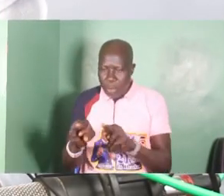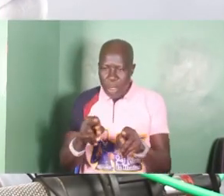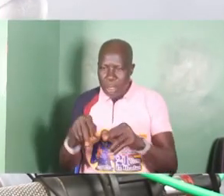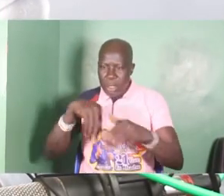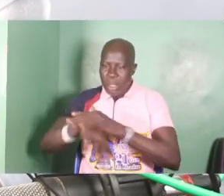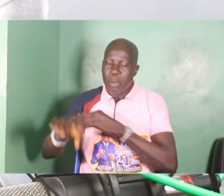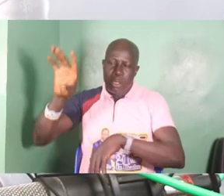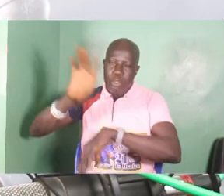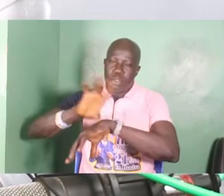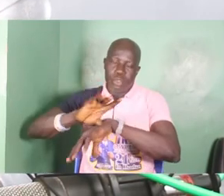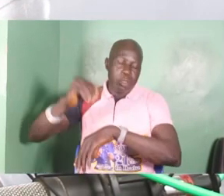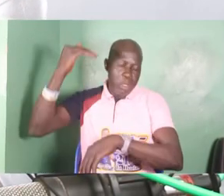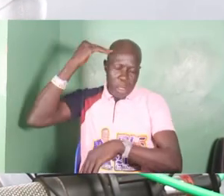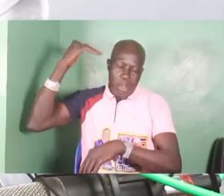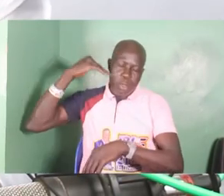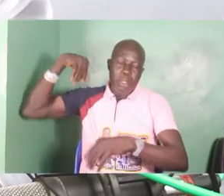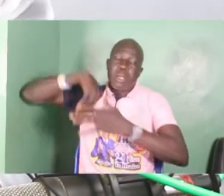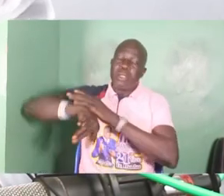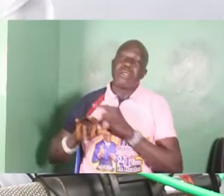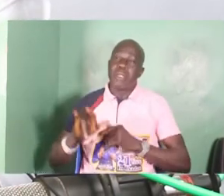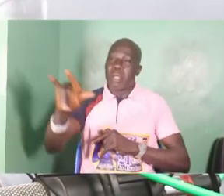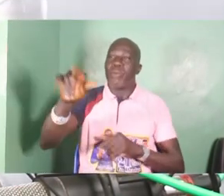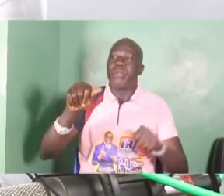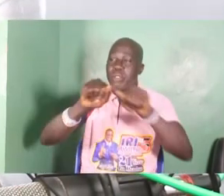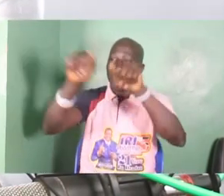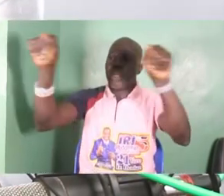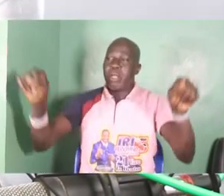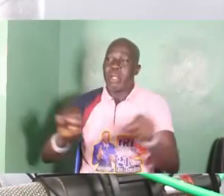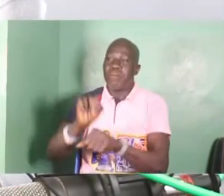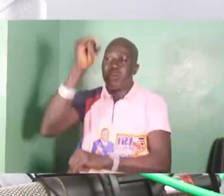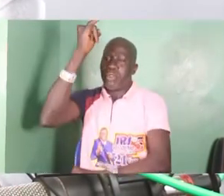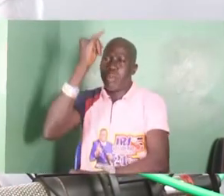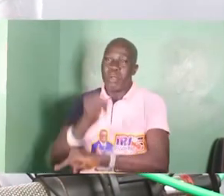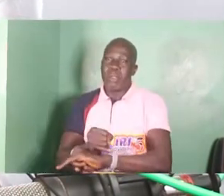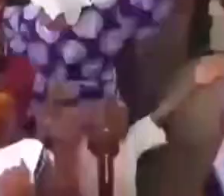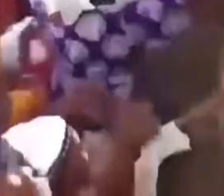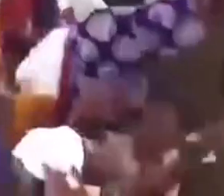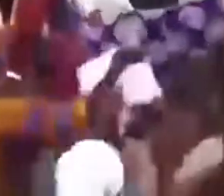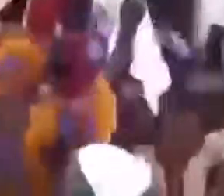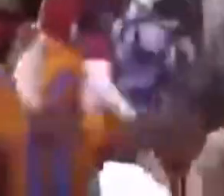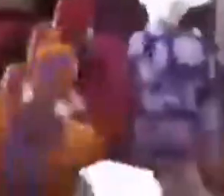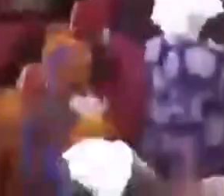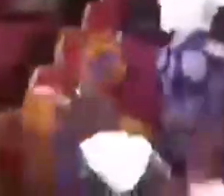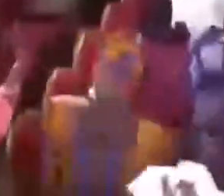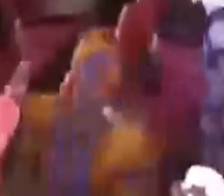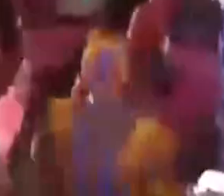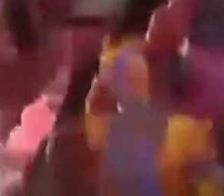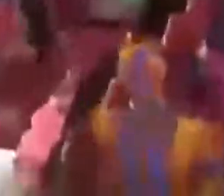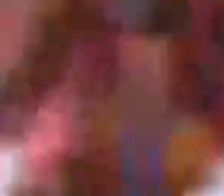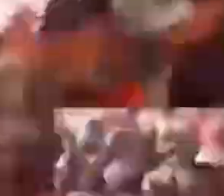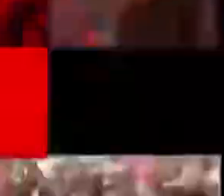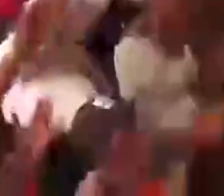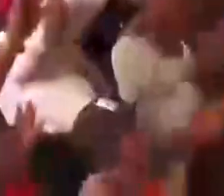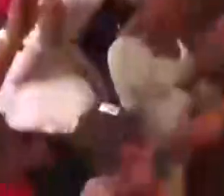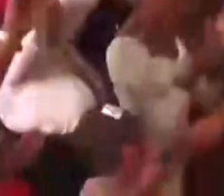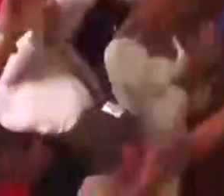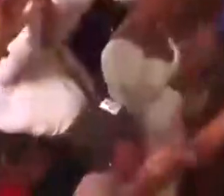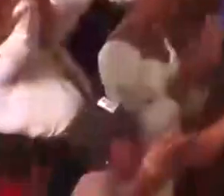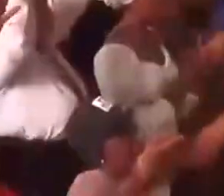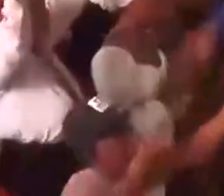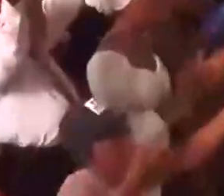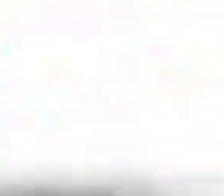reality. Tolu jo awa ni Baremo Idobi Airport area ni Ibadan. Ibadan adura ololosusu